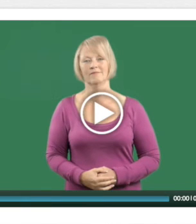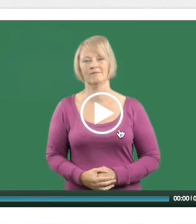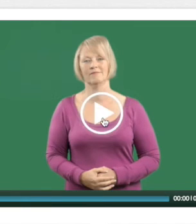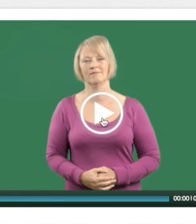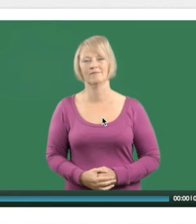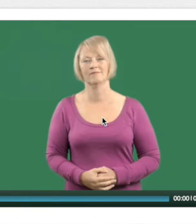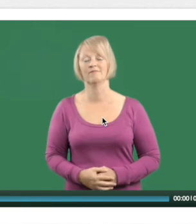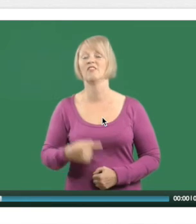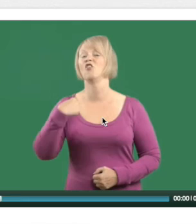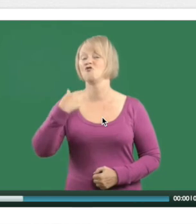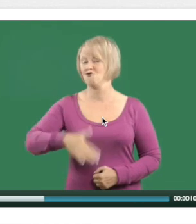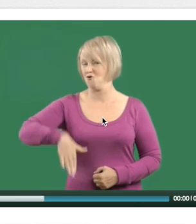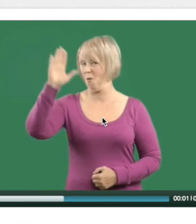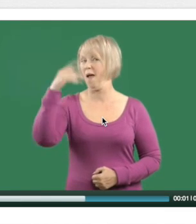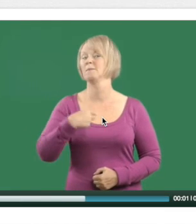So let's watch the video again.